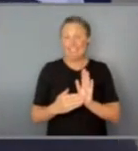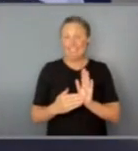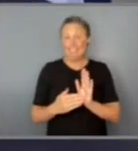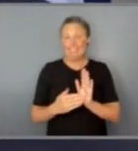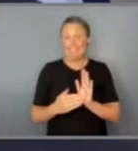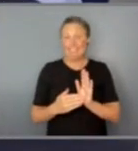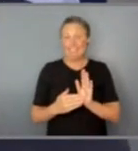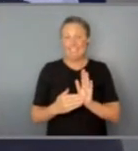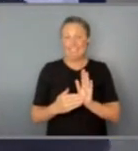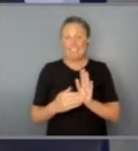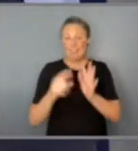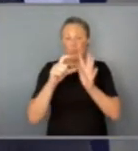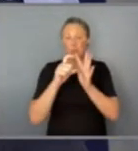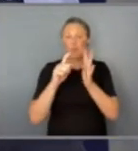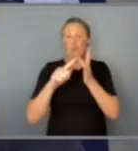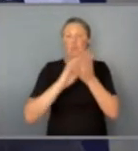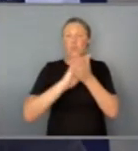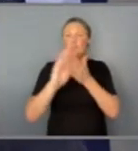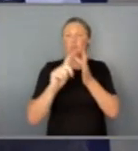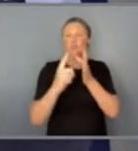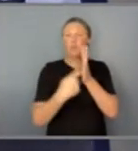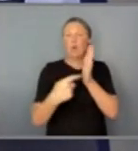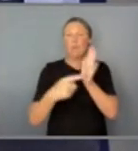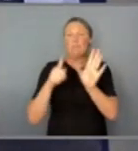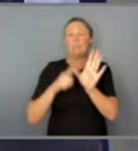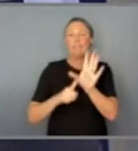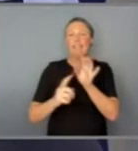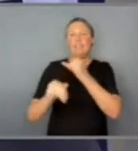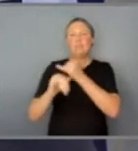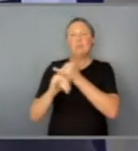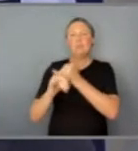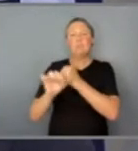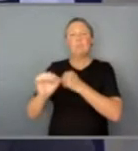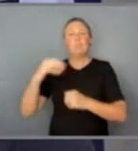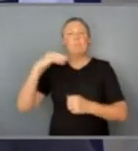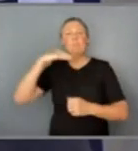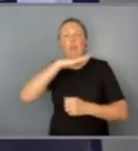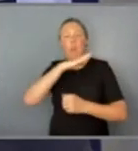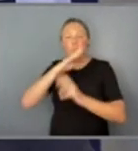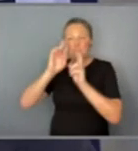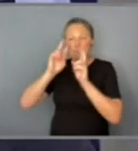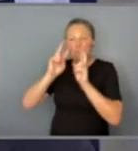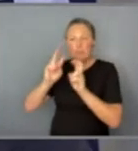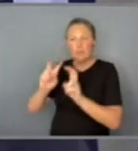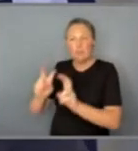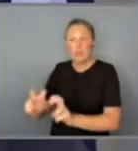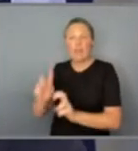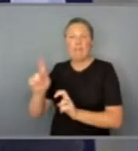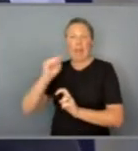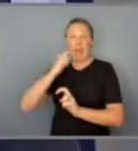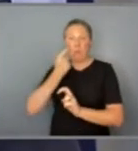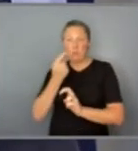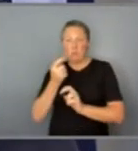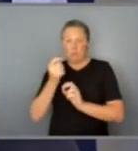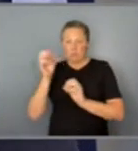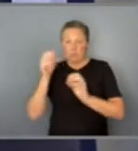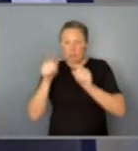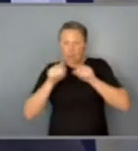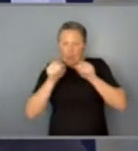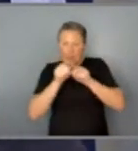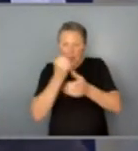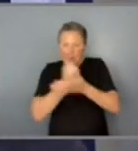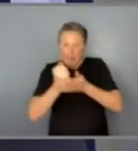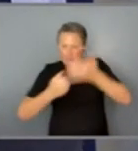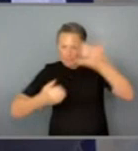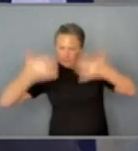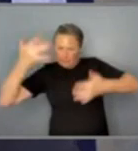the Doherty Institute. That's about forecasting off real cases, real situations, not speculative assumptions,